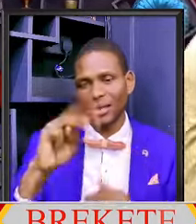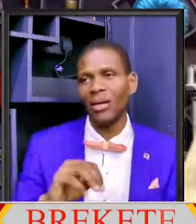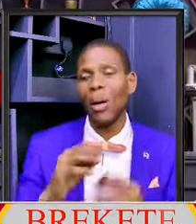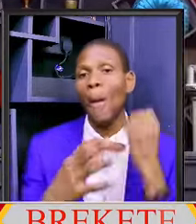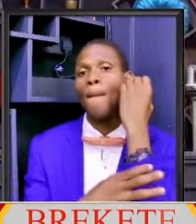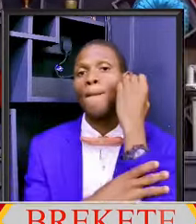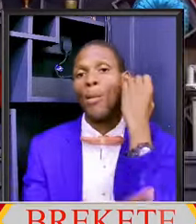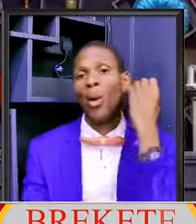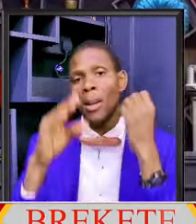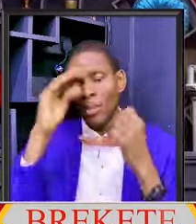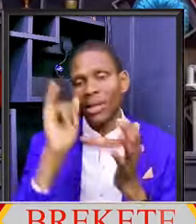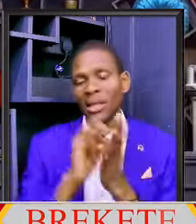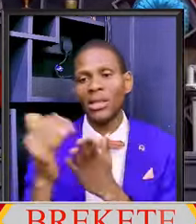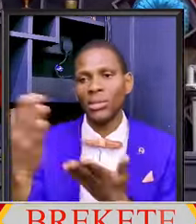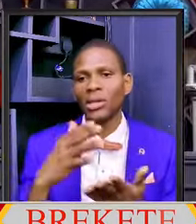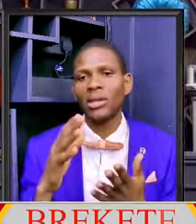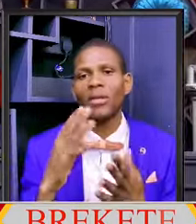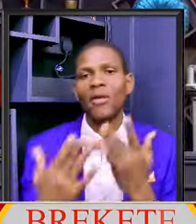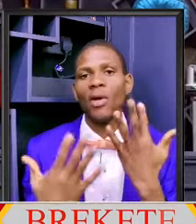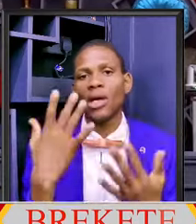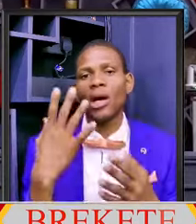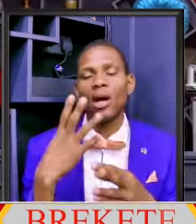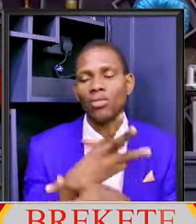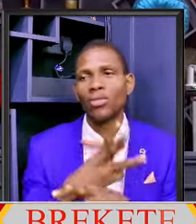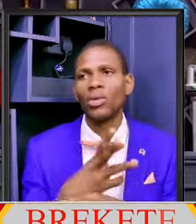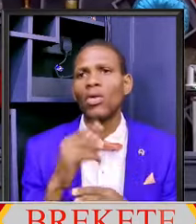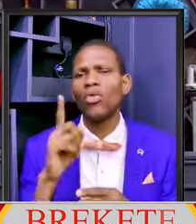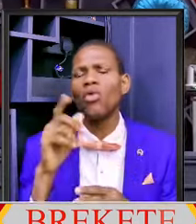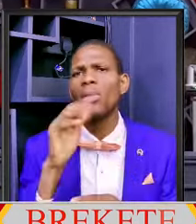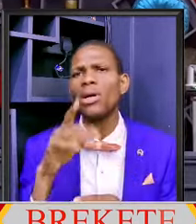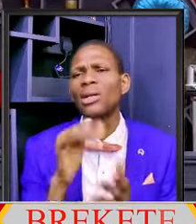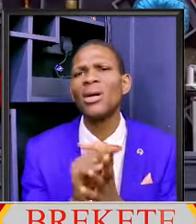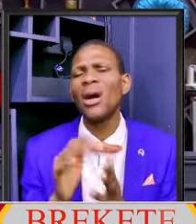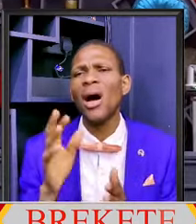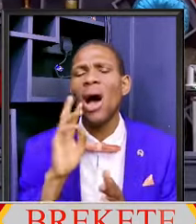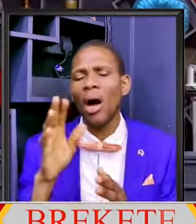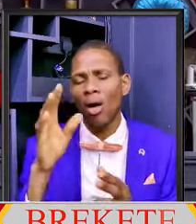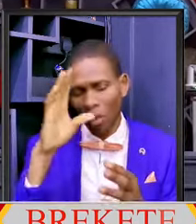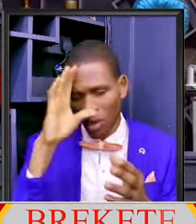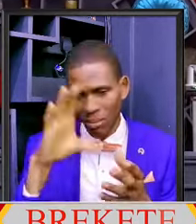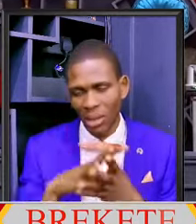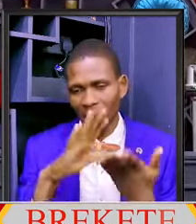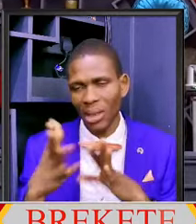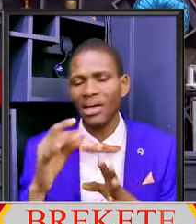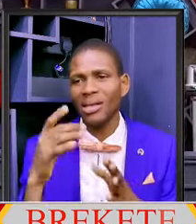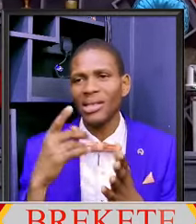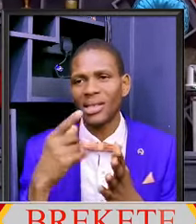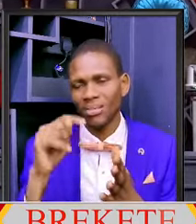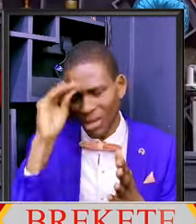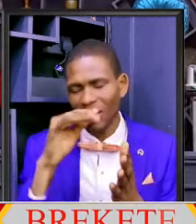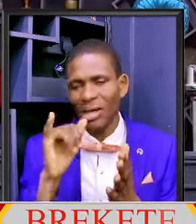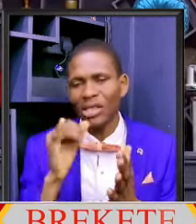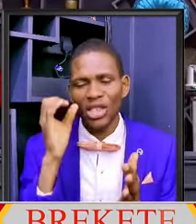One man where they bring firewood, one woman say her husband died. She says she won't marry